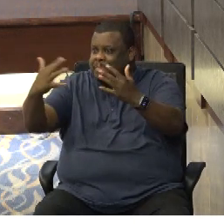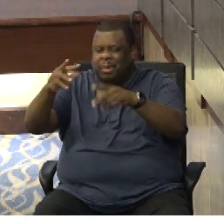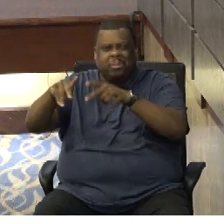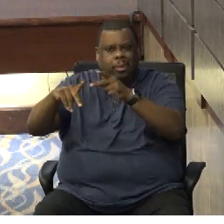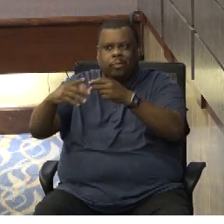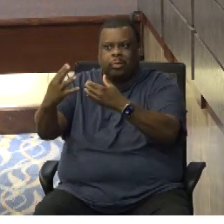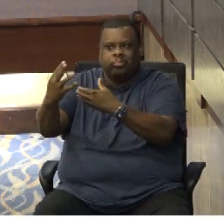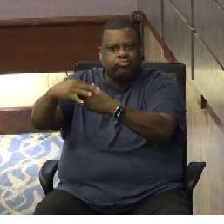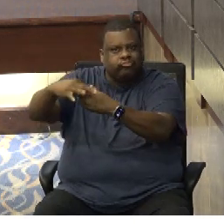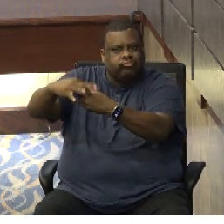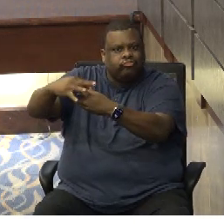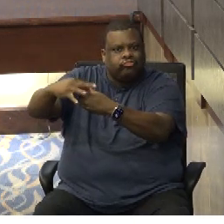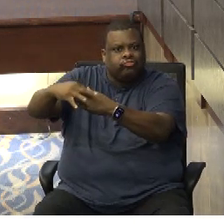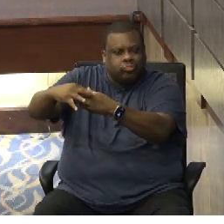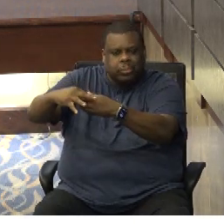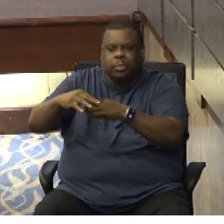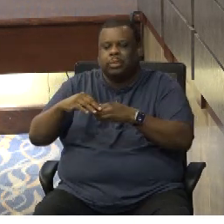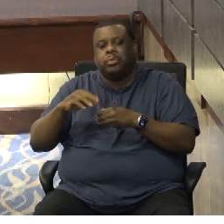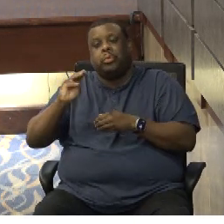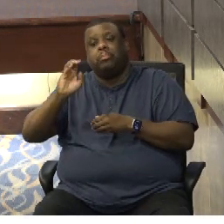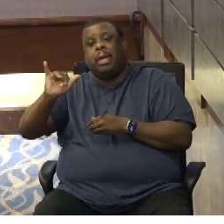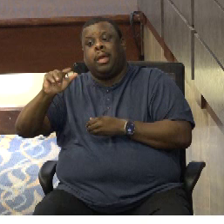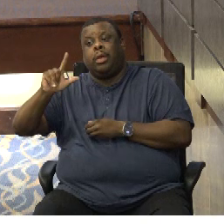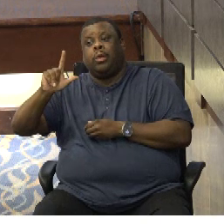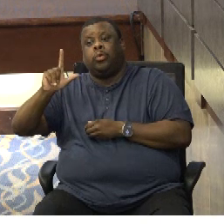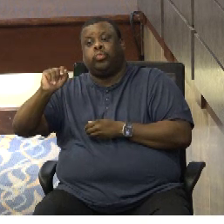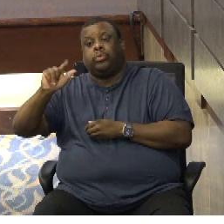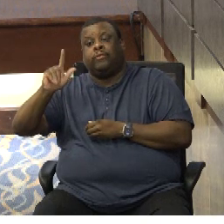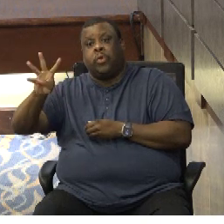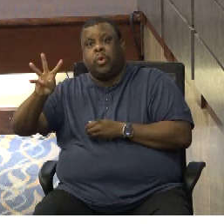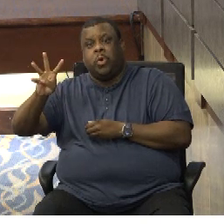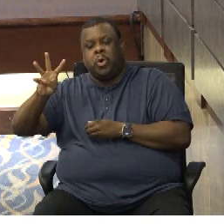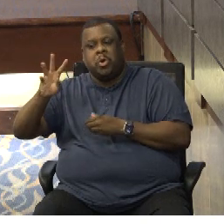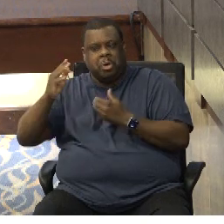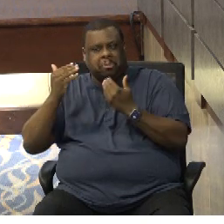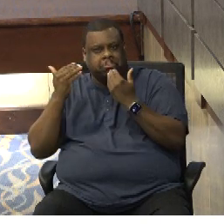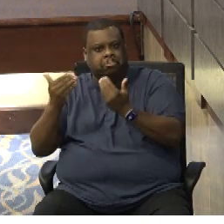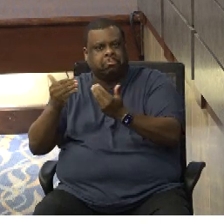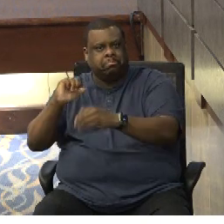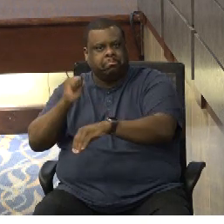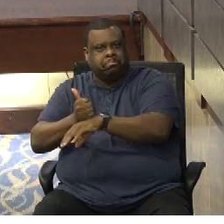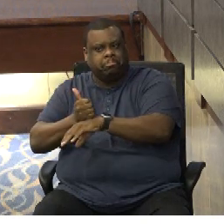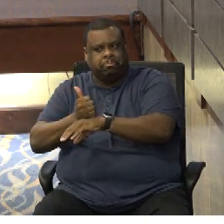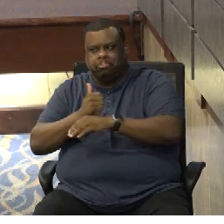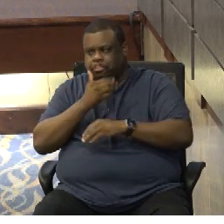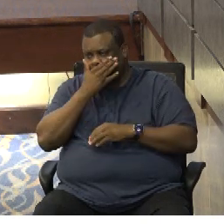to be May of 2024. And the city has fully funded its portion.